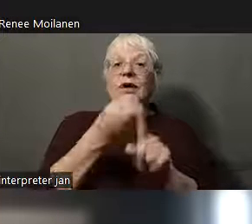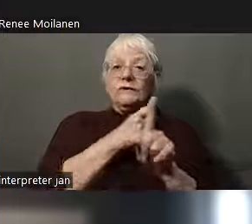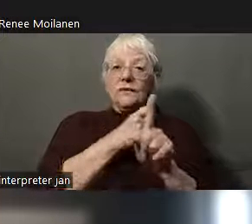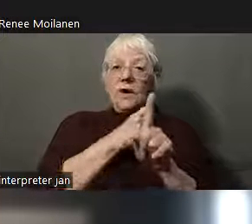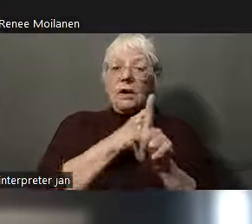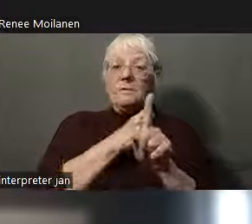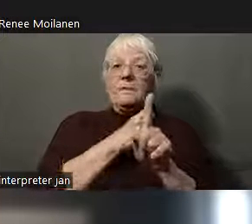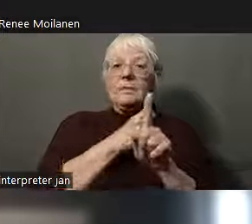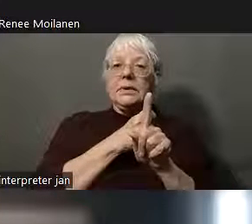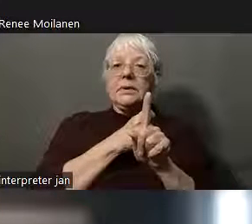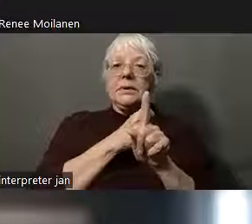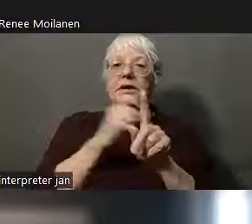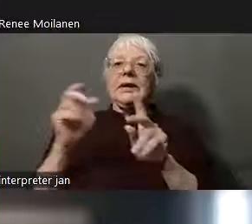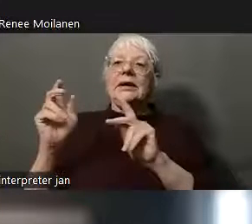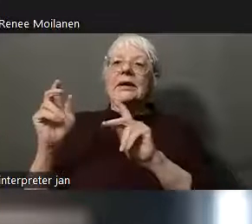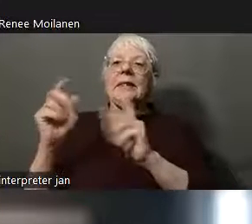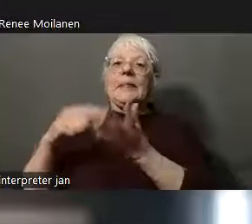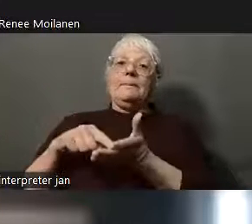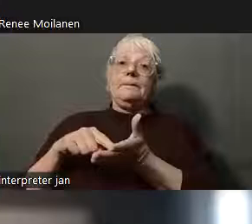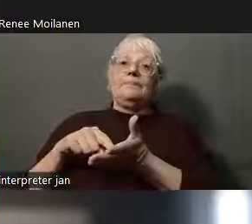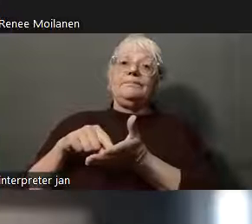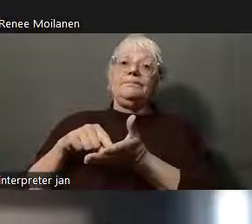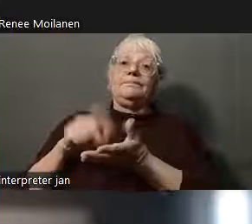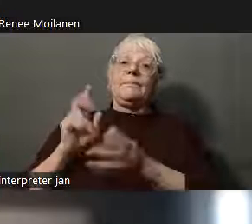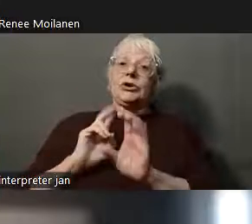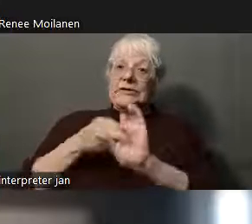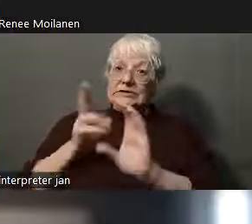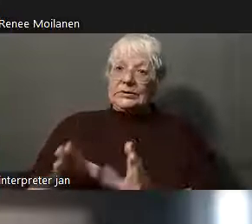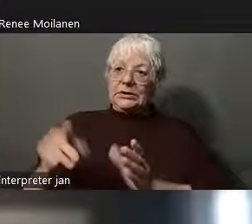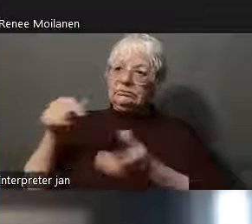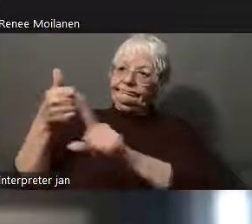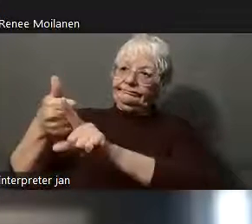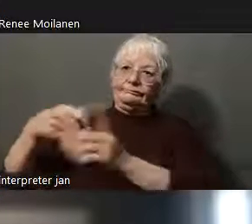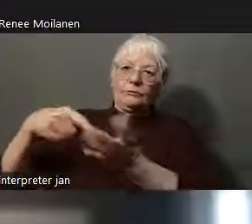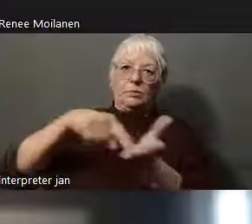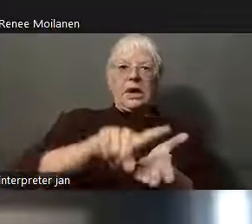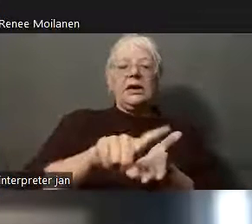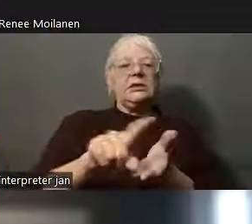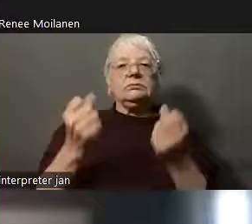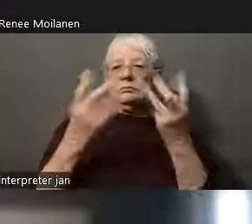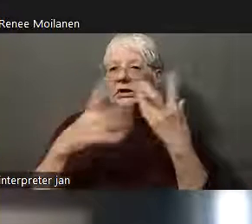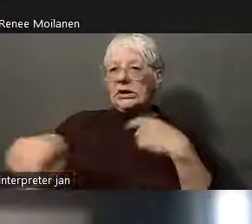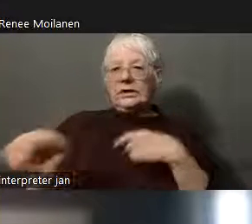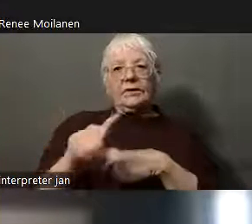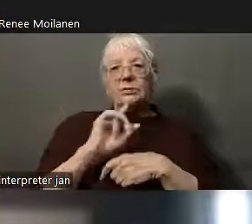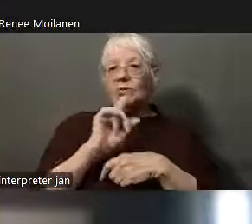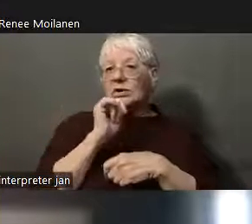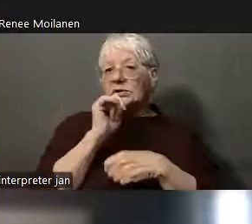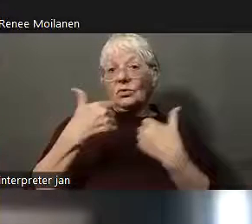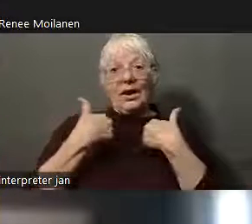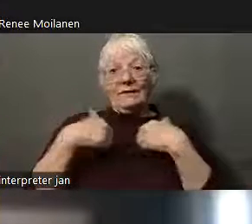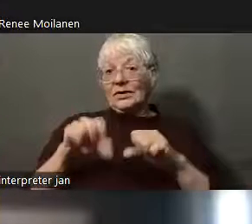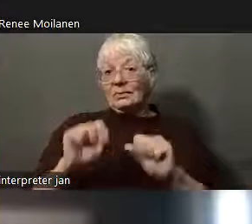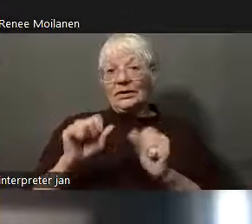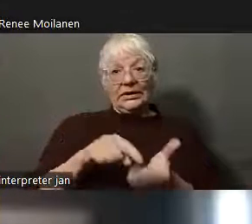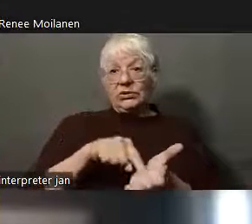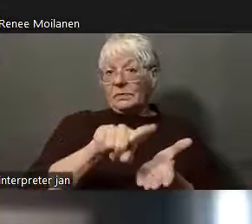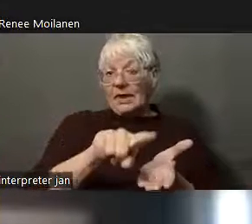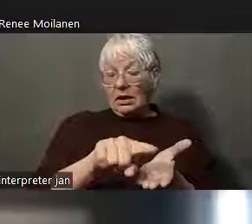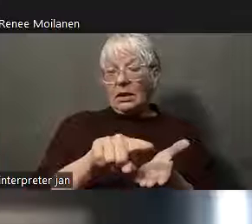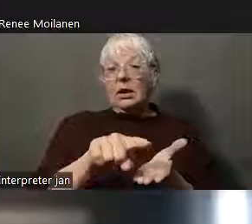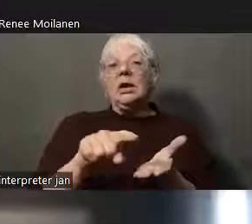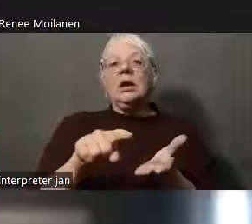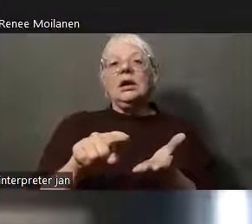are paid by the participants, and many of them don't really have the ability to pay. And so